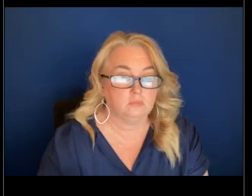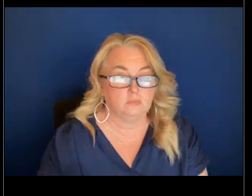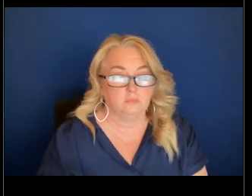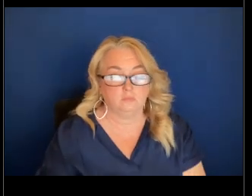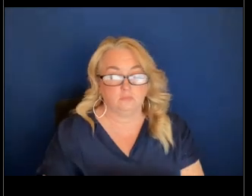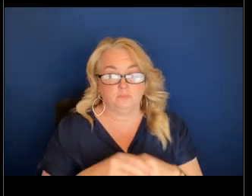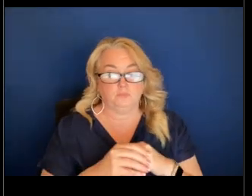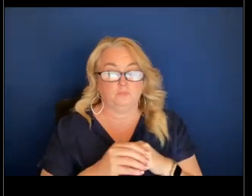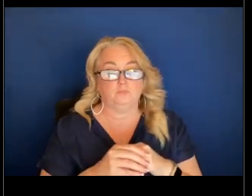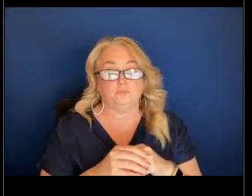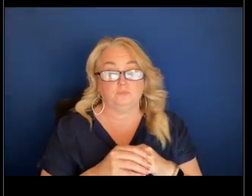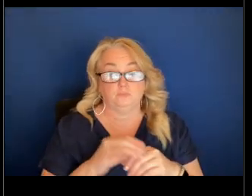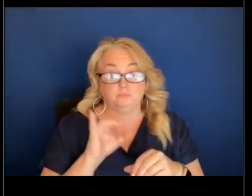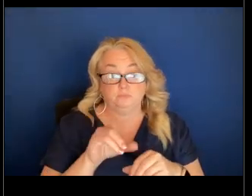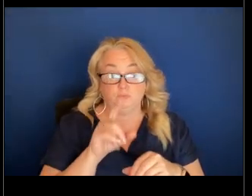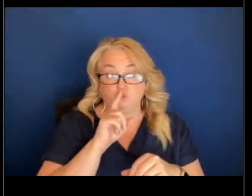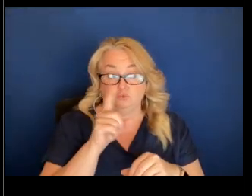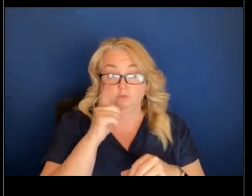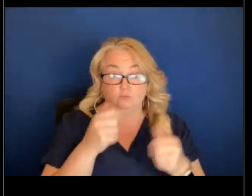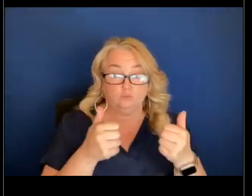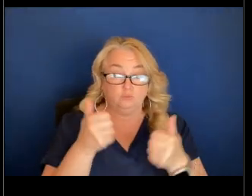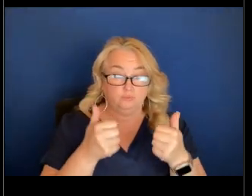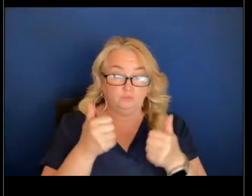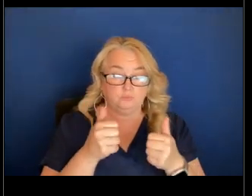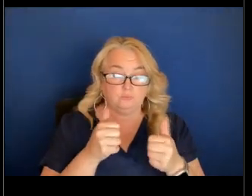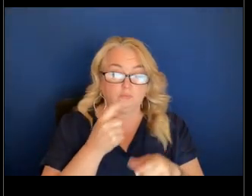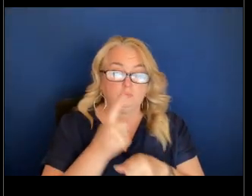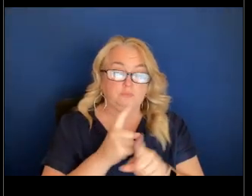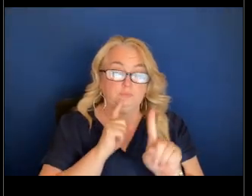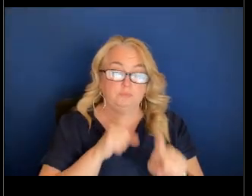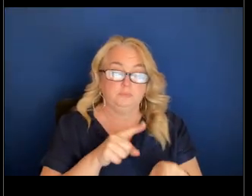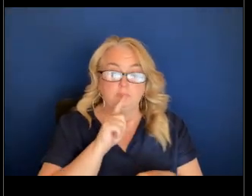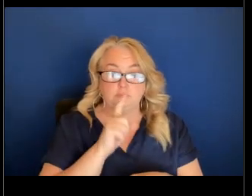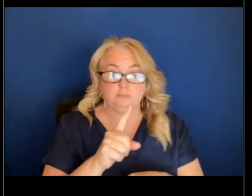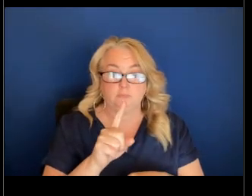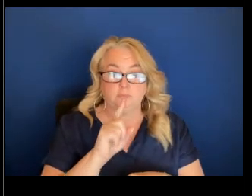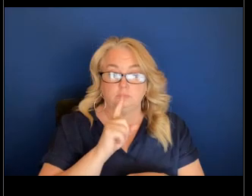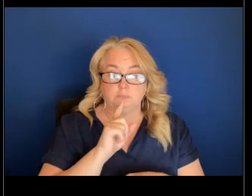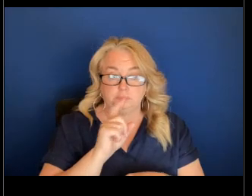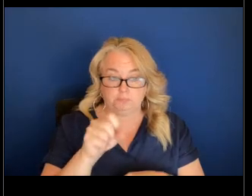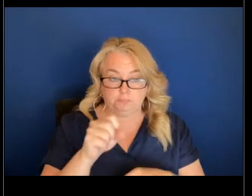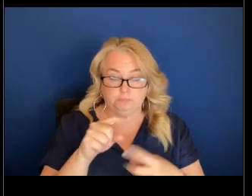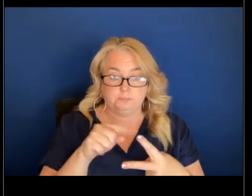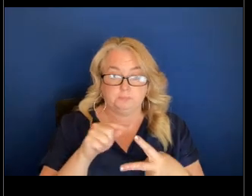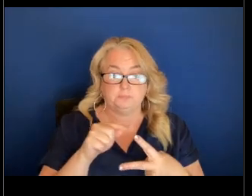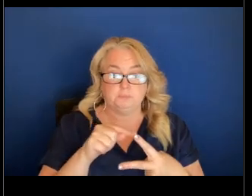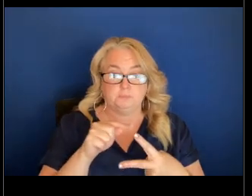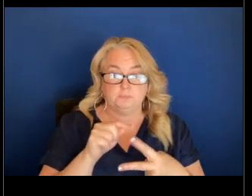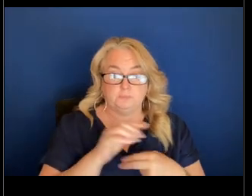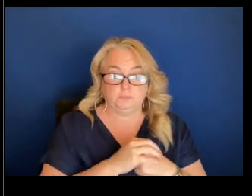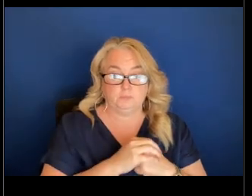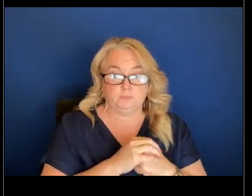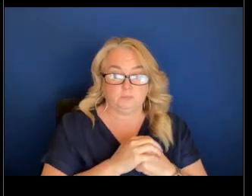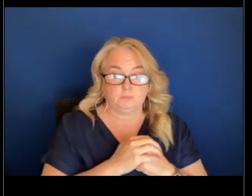site facility. And the correct answer for this was the first option. This is true.